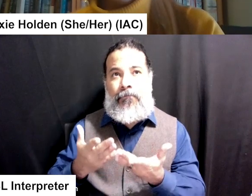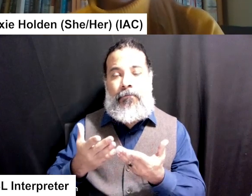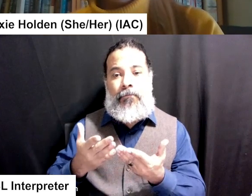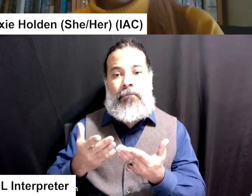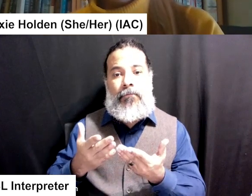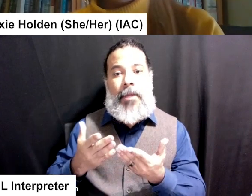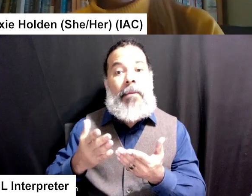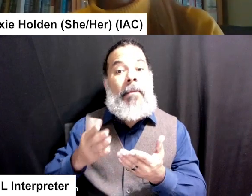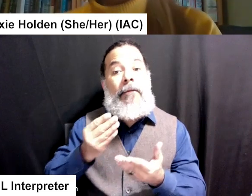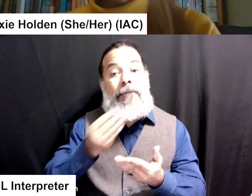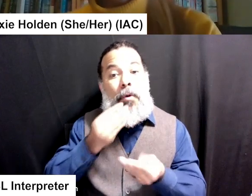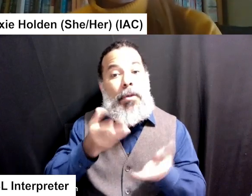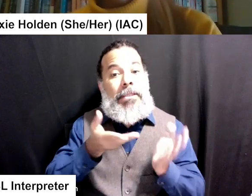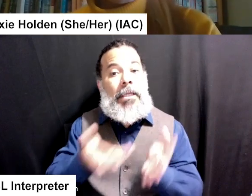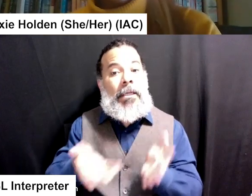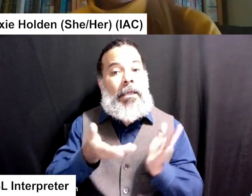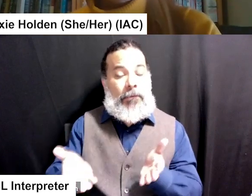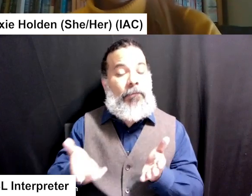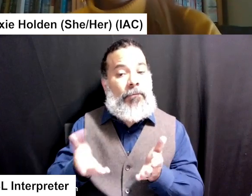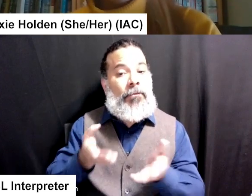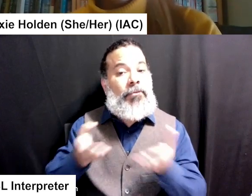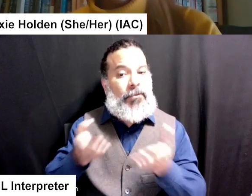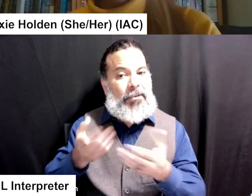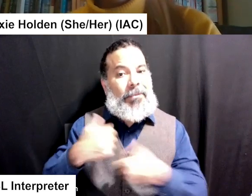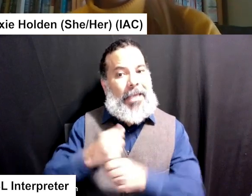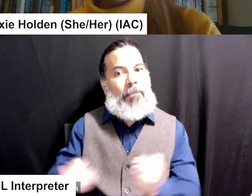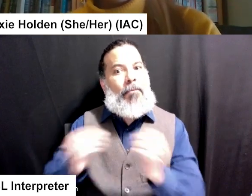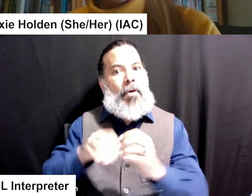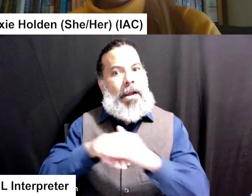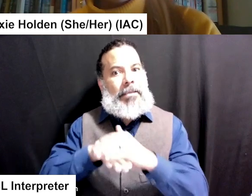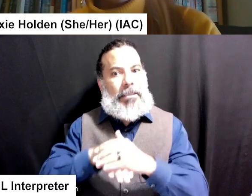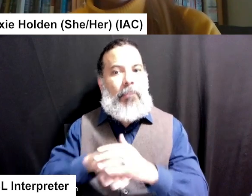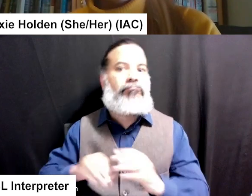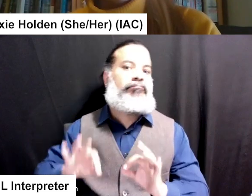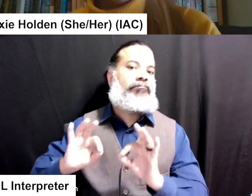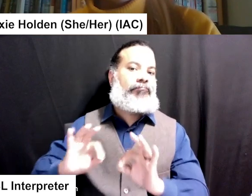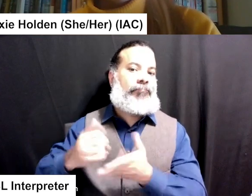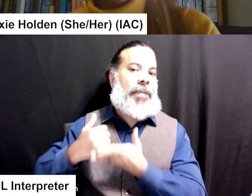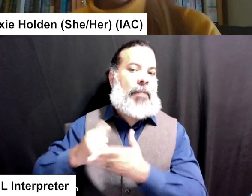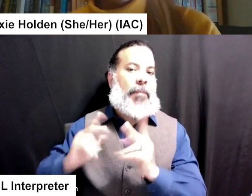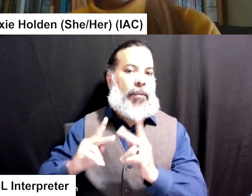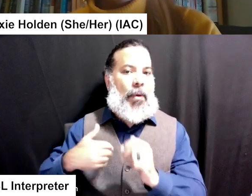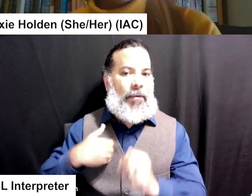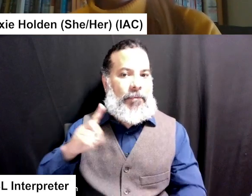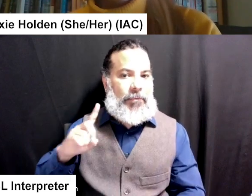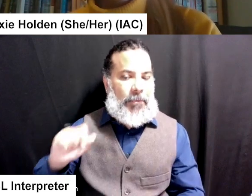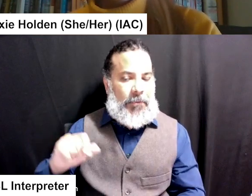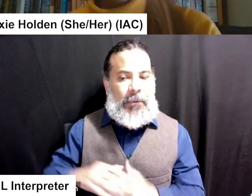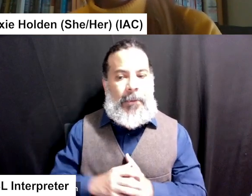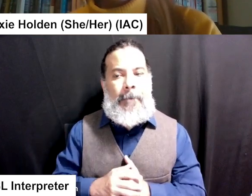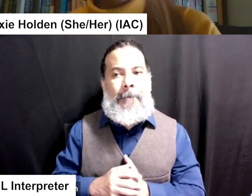food delivery systems has been really helpful for disabled people.